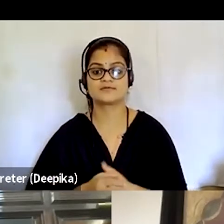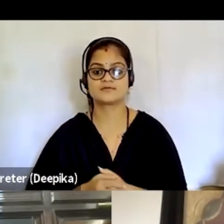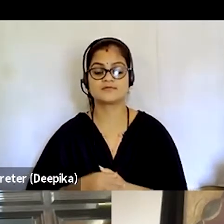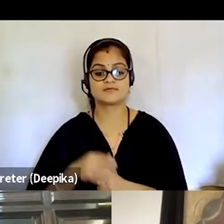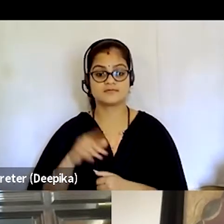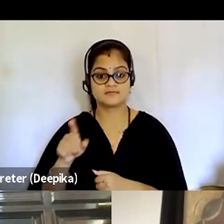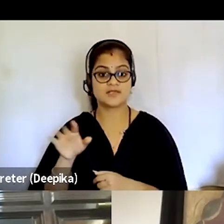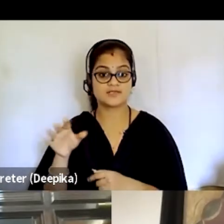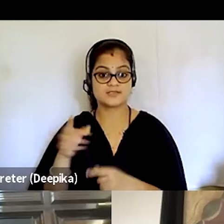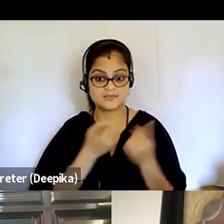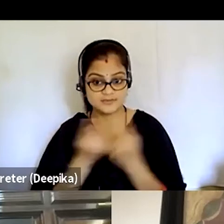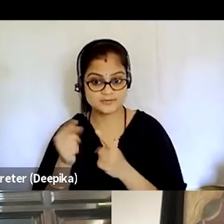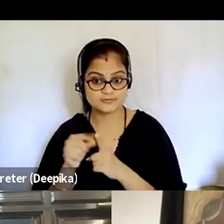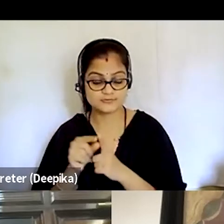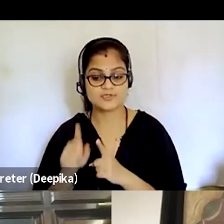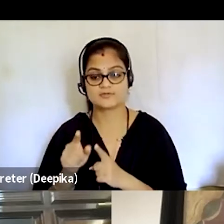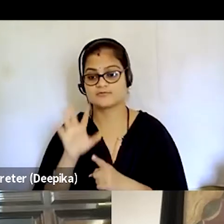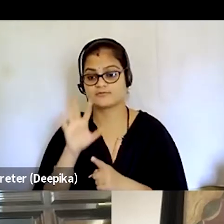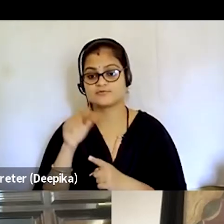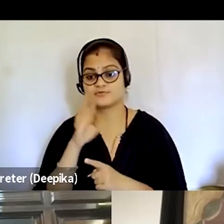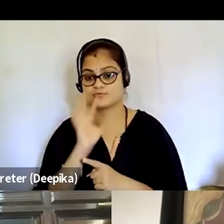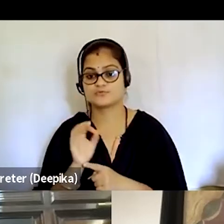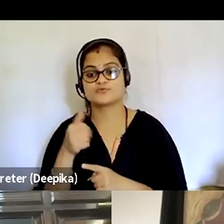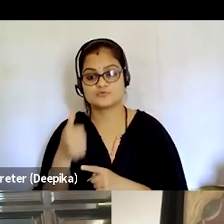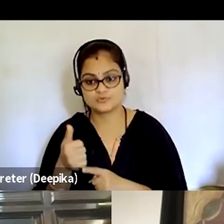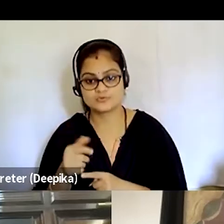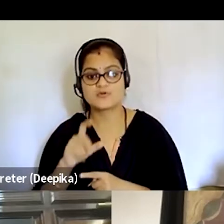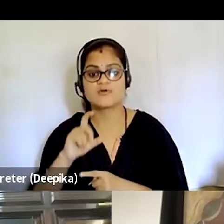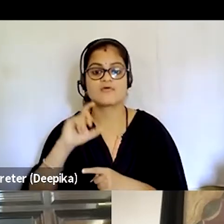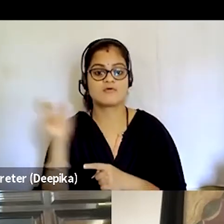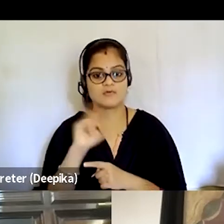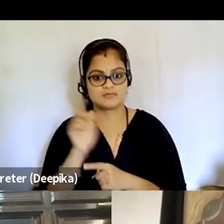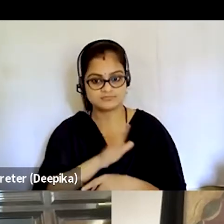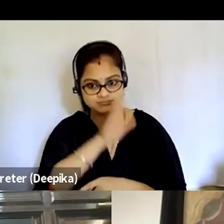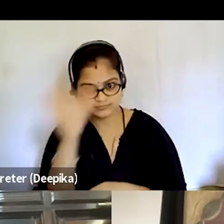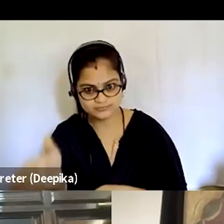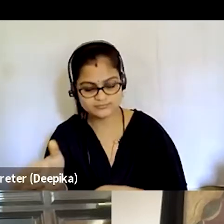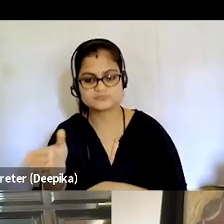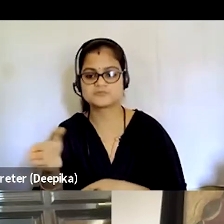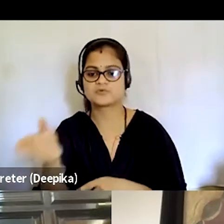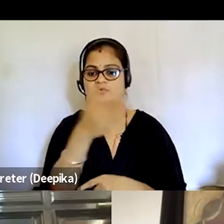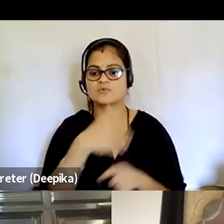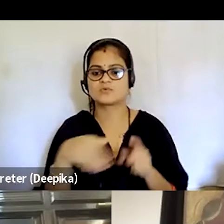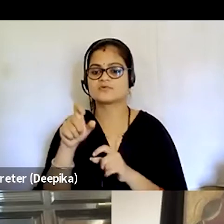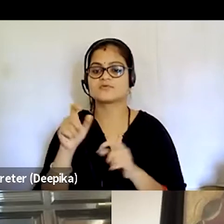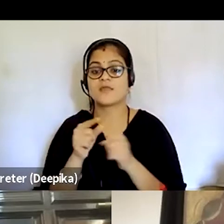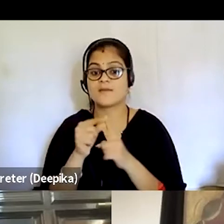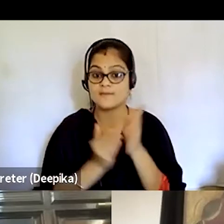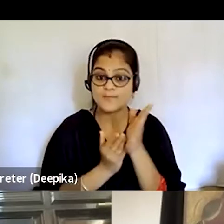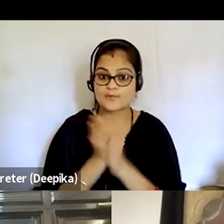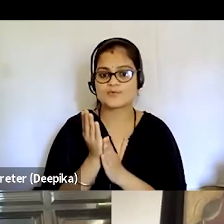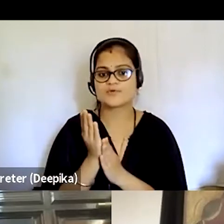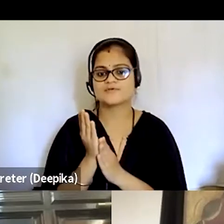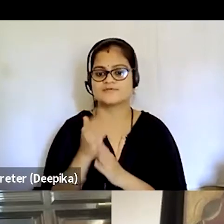good. And so we didn't get in college bands. I have to be honest with you, because we were doing a professional sound